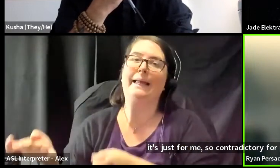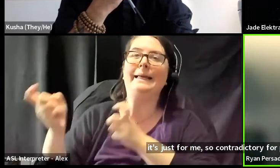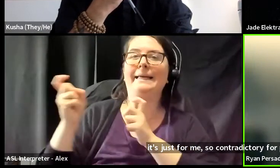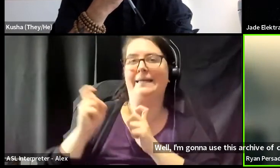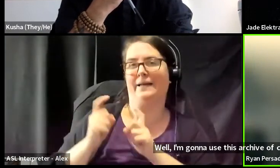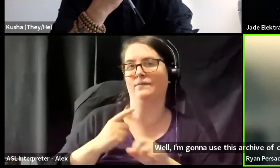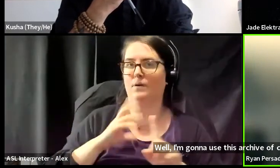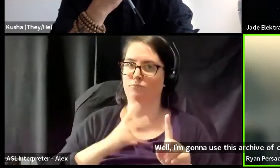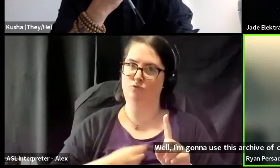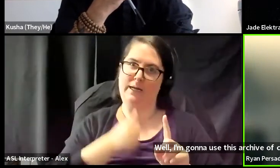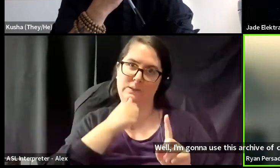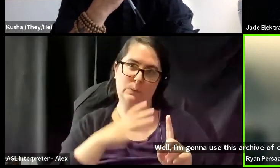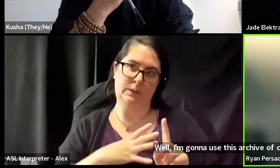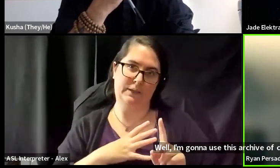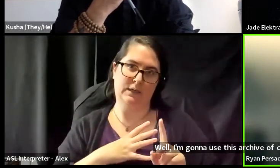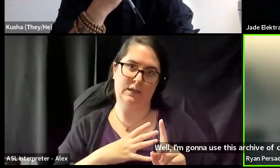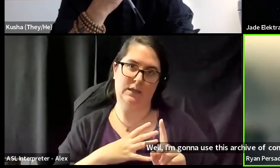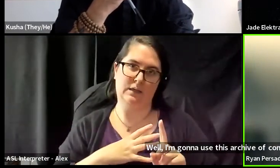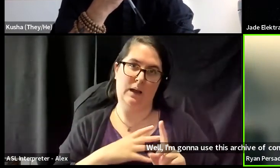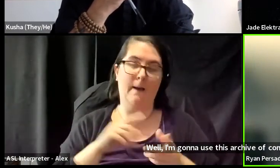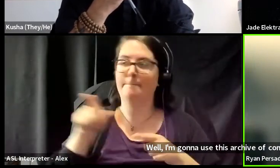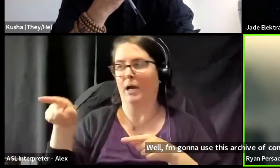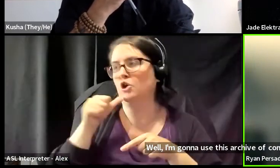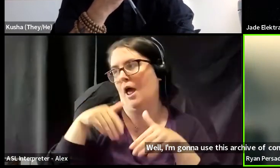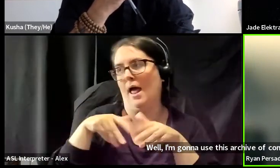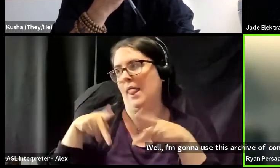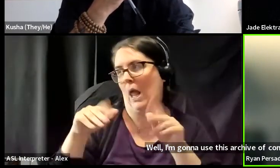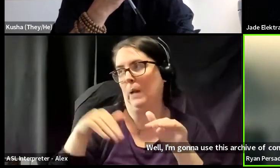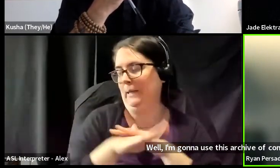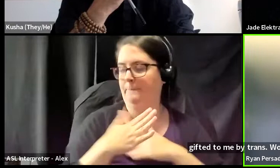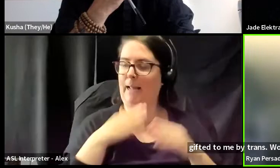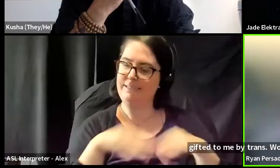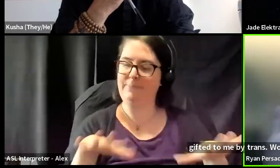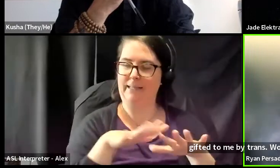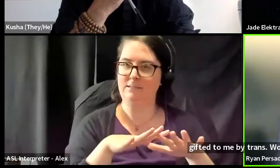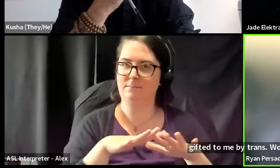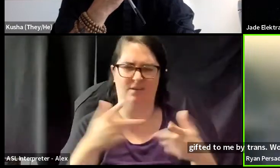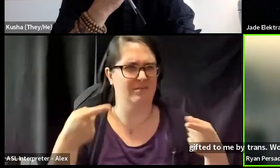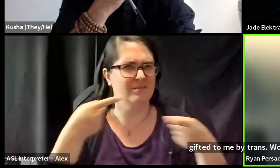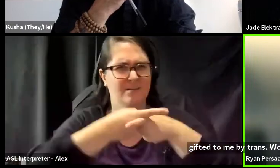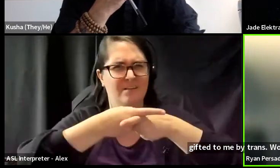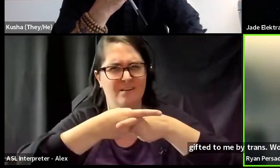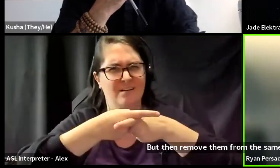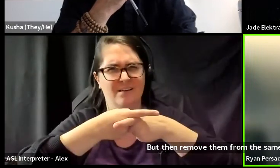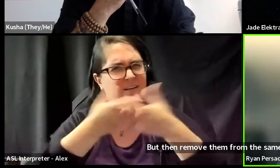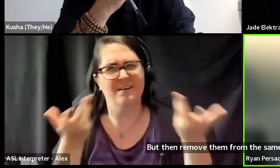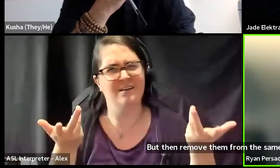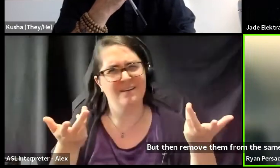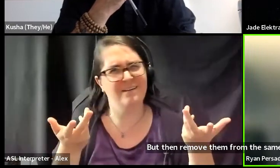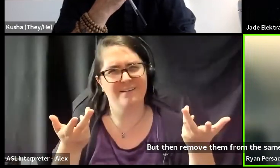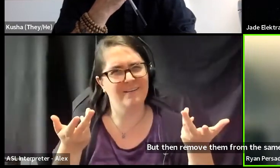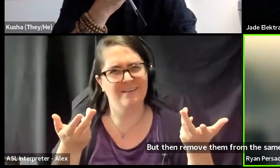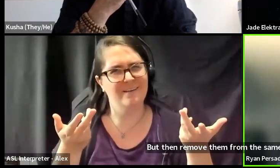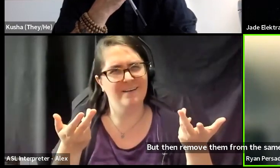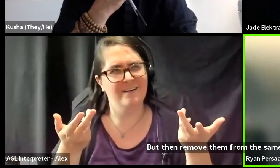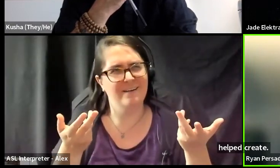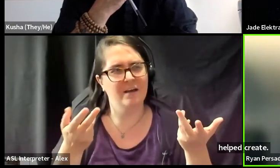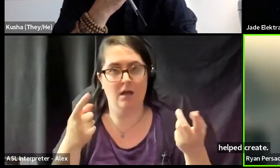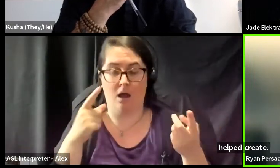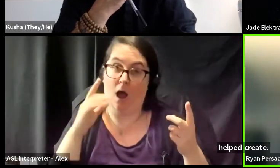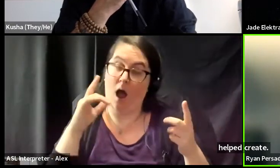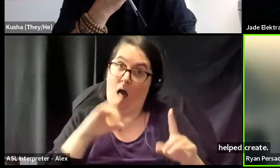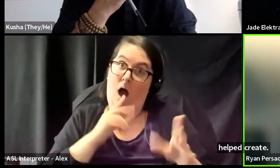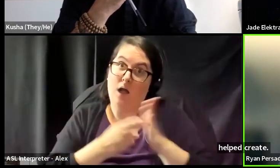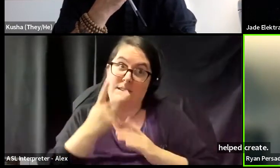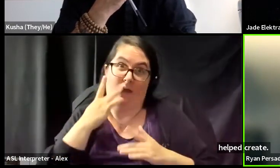trans women, but then remove them from the same space that they helped create. It's just, again, I think a lot of it has to do with like amnesia and really